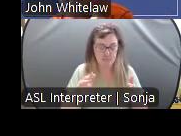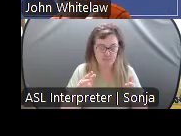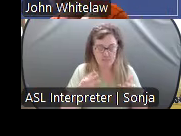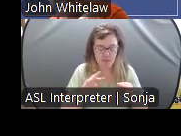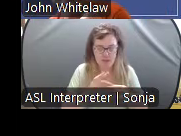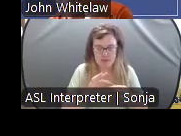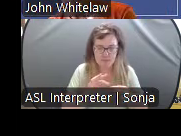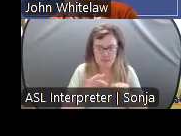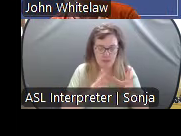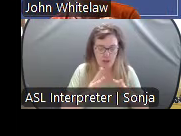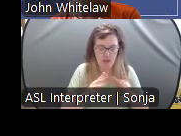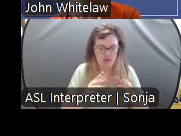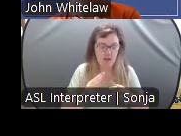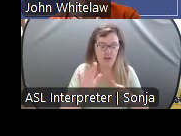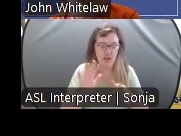it, but I'll say it,